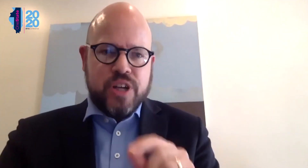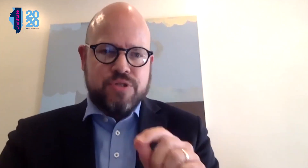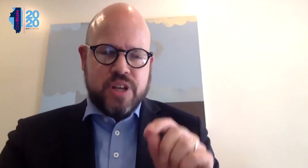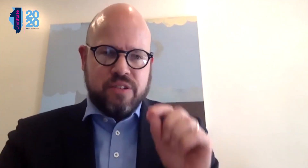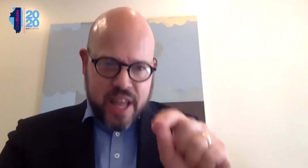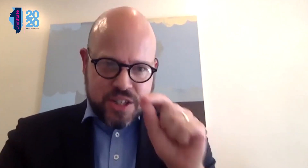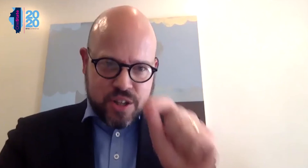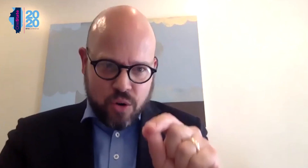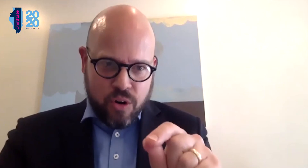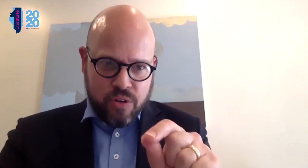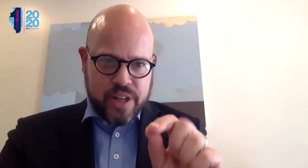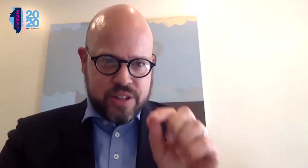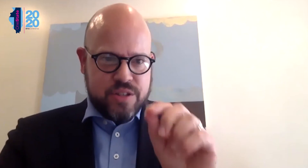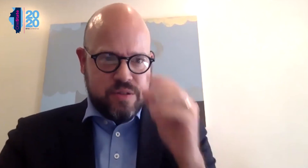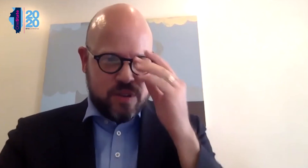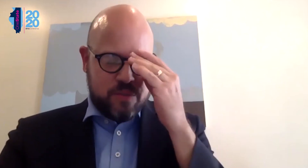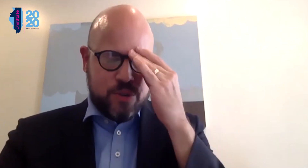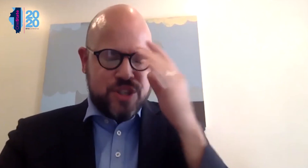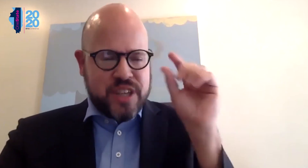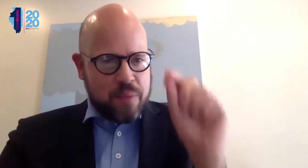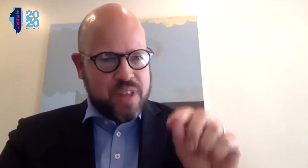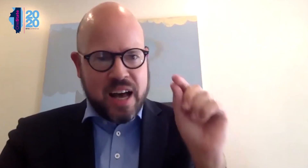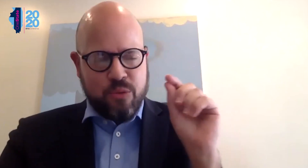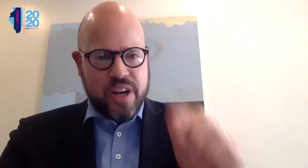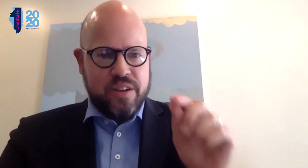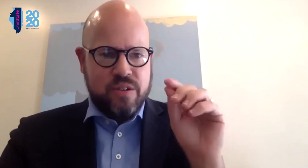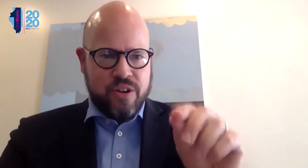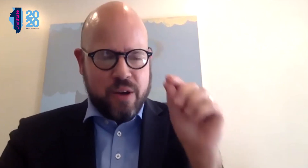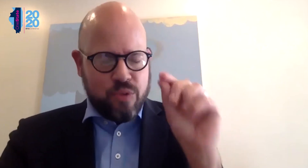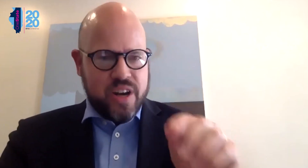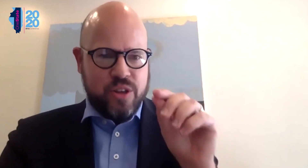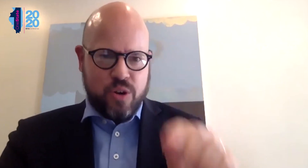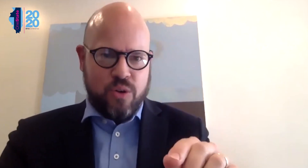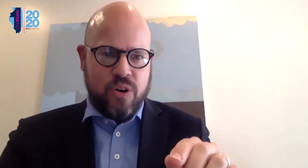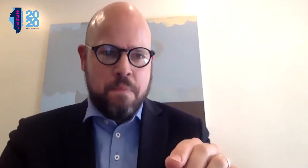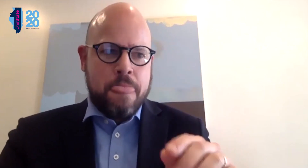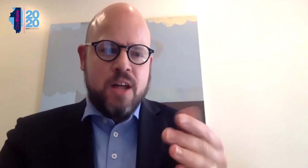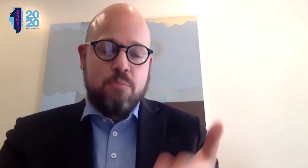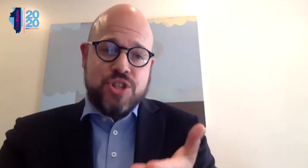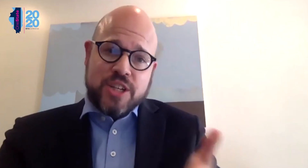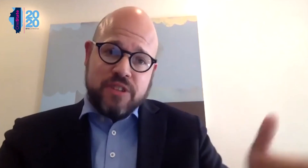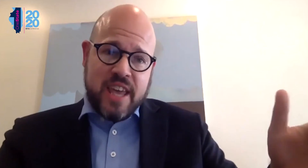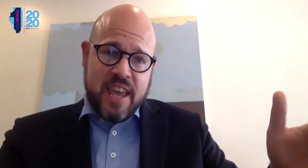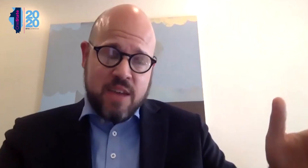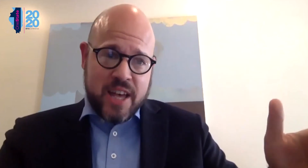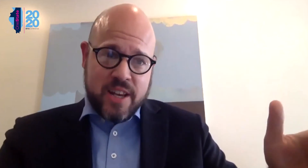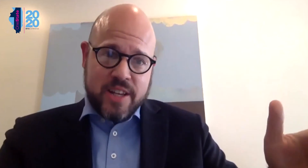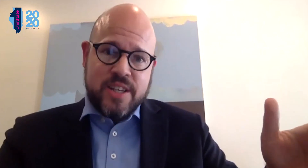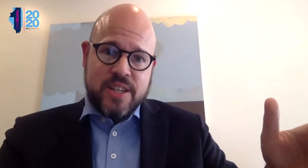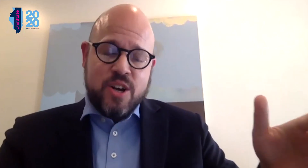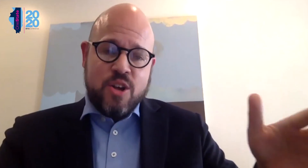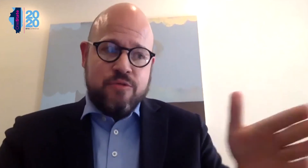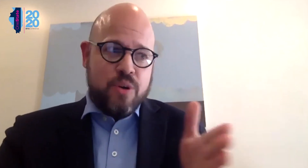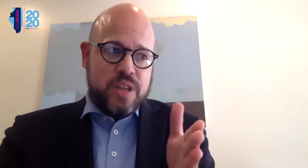was really interesting, like that's the goal, right? Bindu just kept her eye right on the goal, but she actually came at